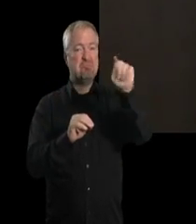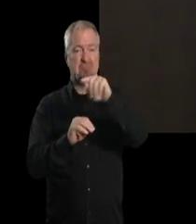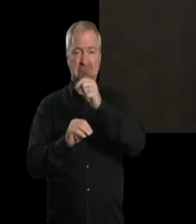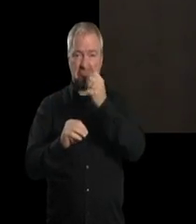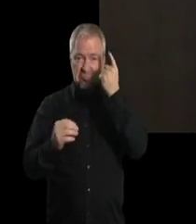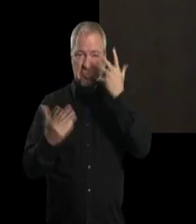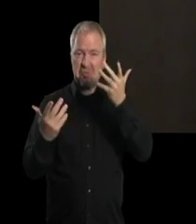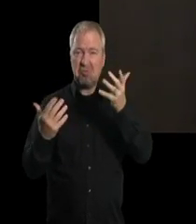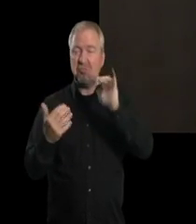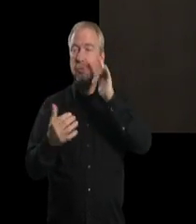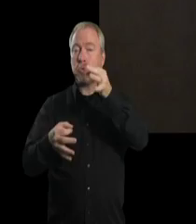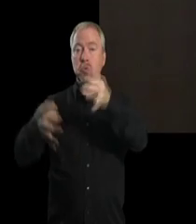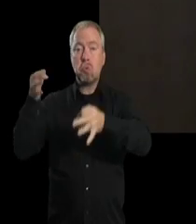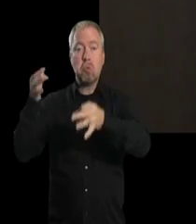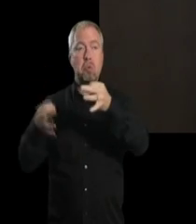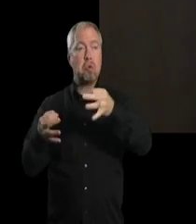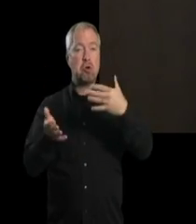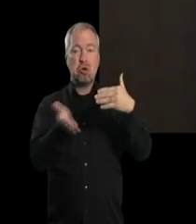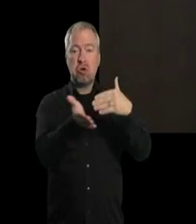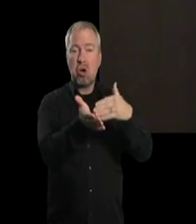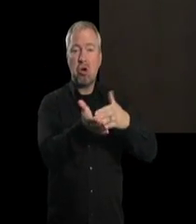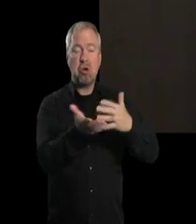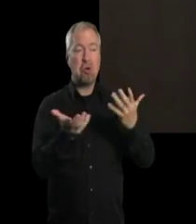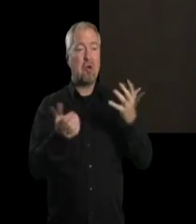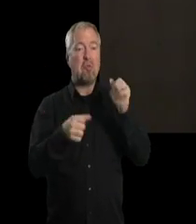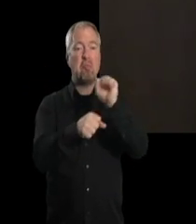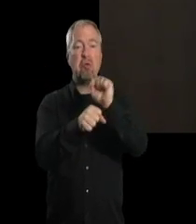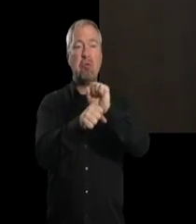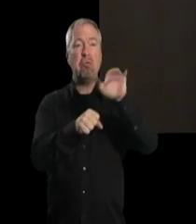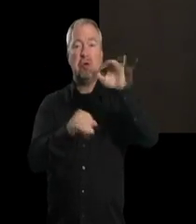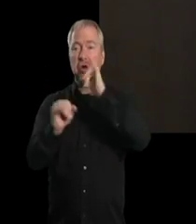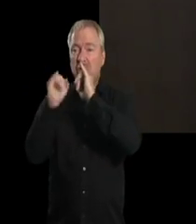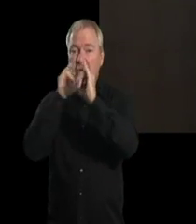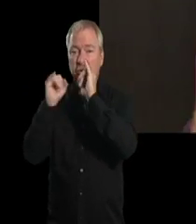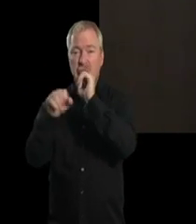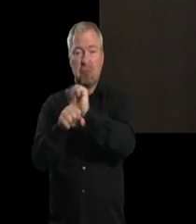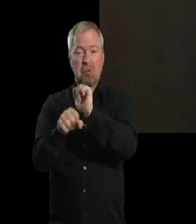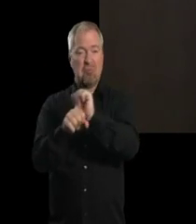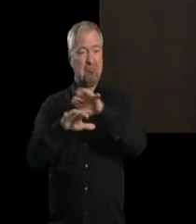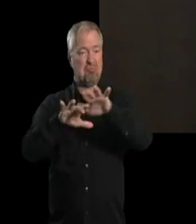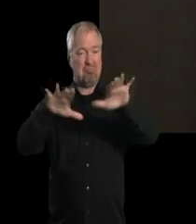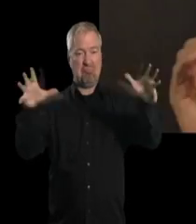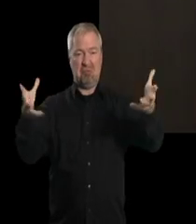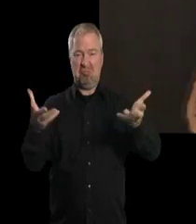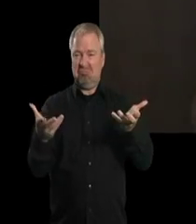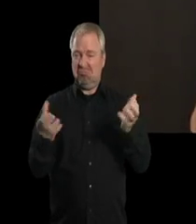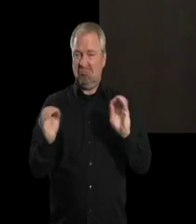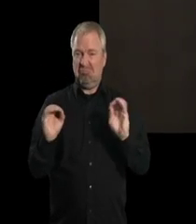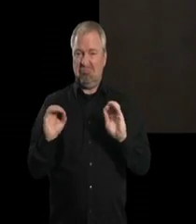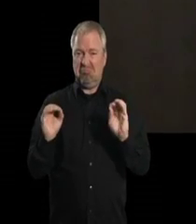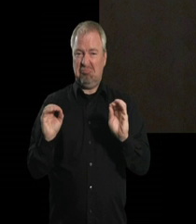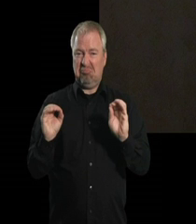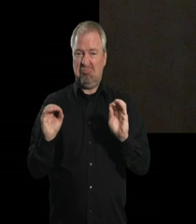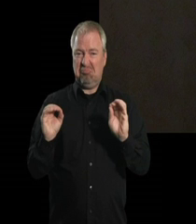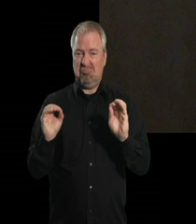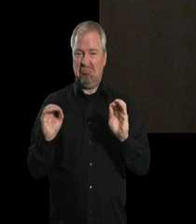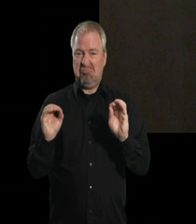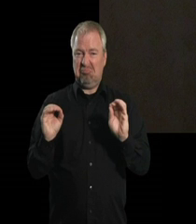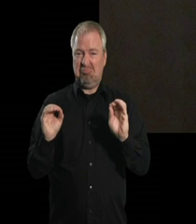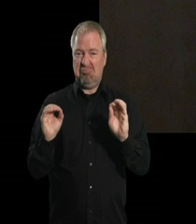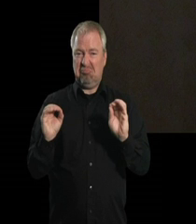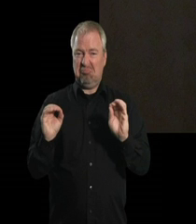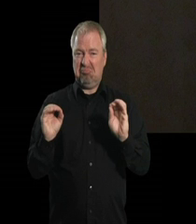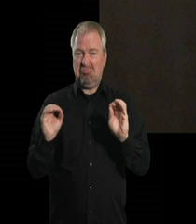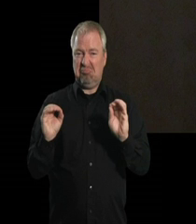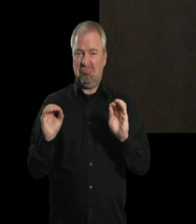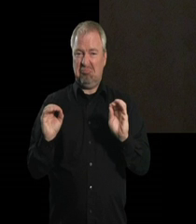services. For example, in a courtroom or a doctor's office or another field, even a job interview. Footage features a woman